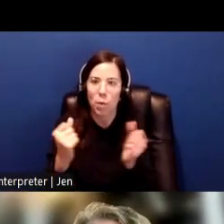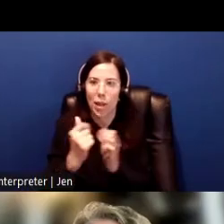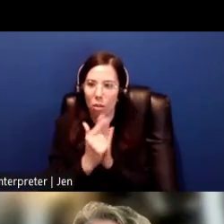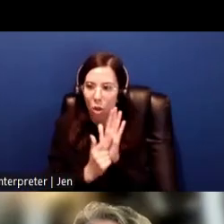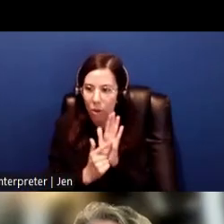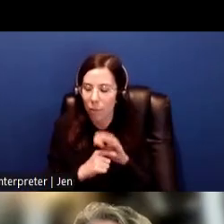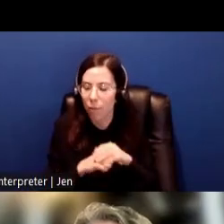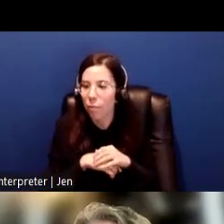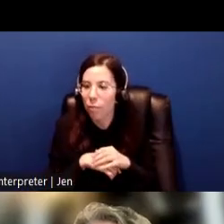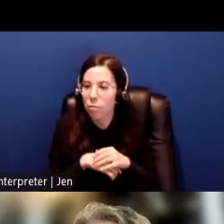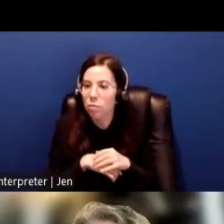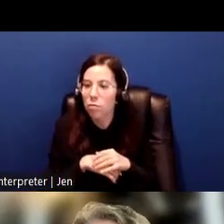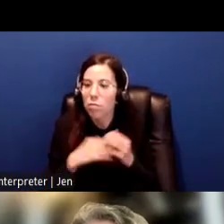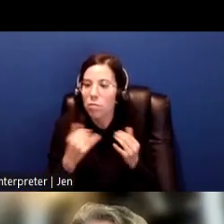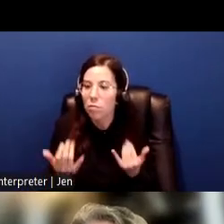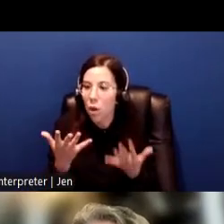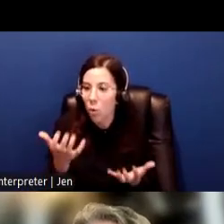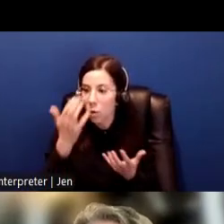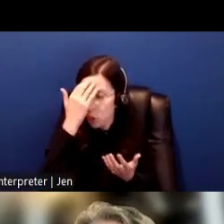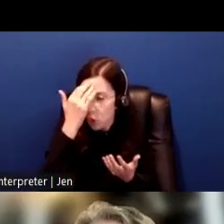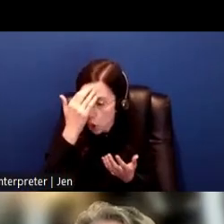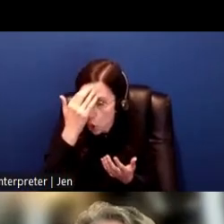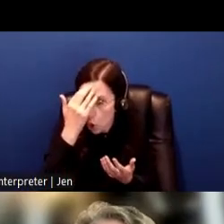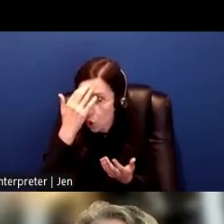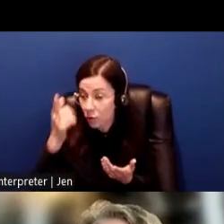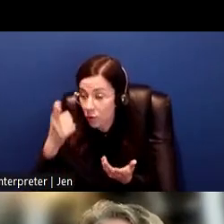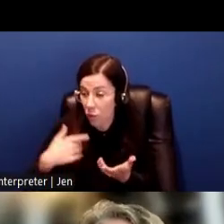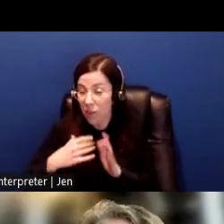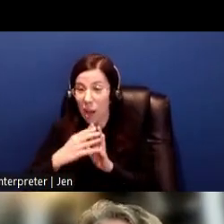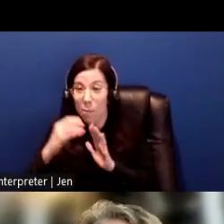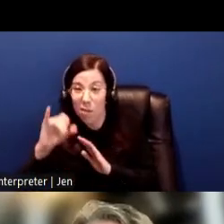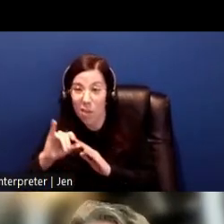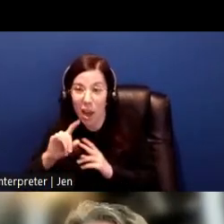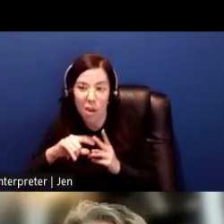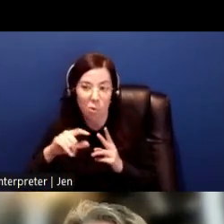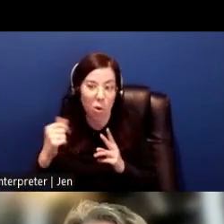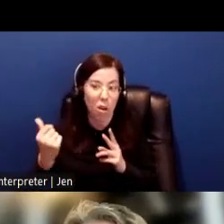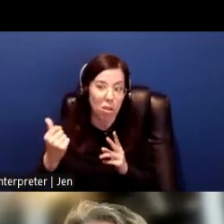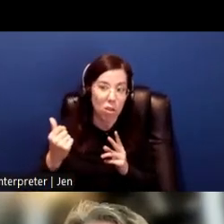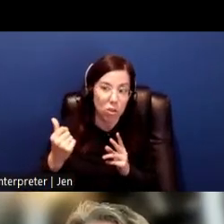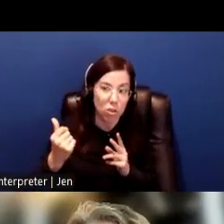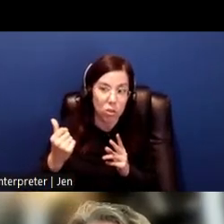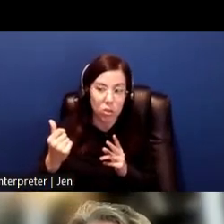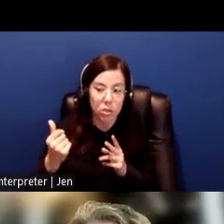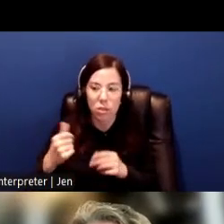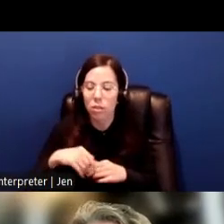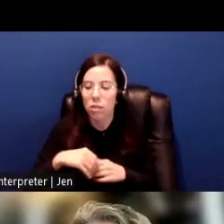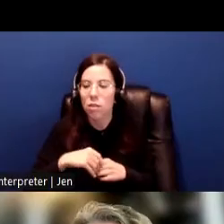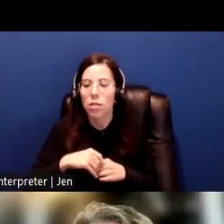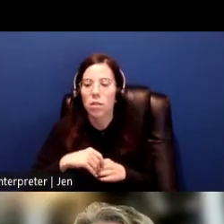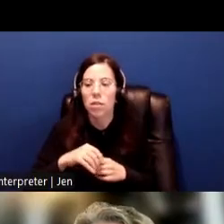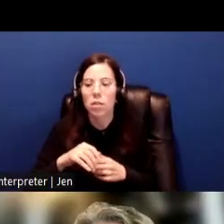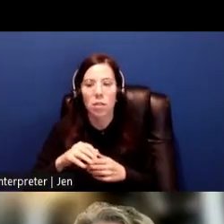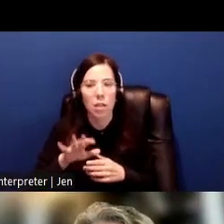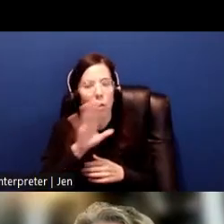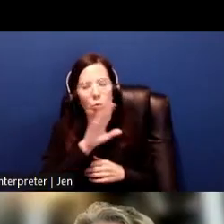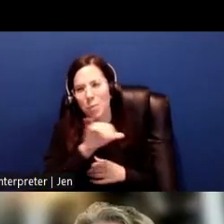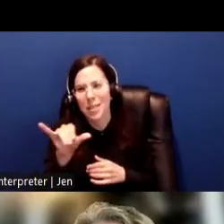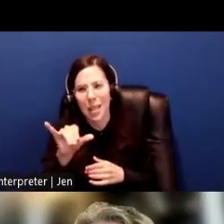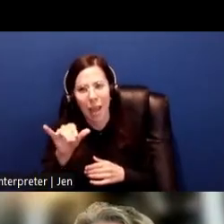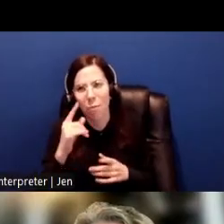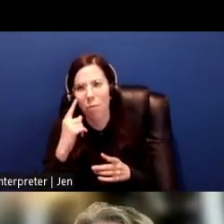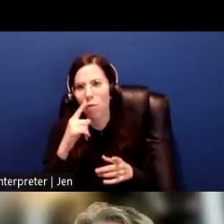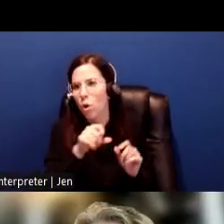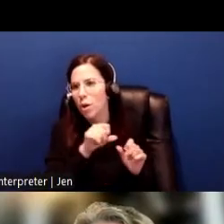want to know if she has a copy of that or anything else that she has in terms of those issues? And of course, you're going to go through what you would do with all survivors in terms of safety